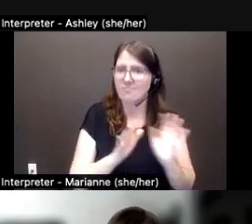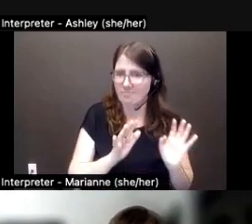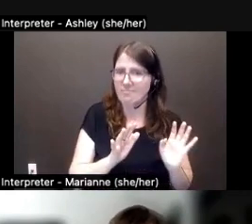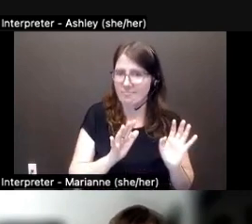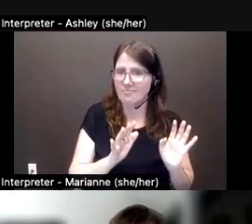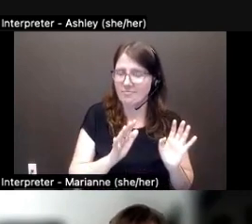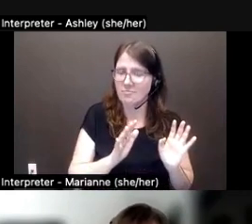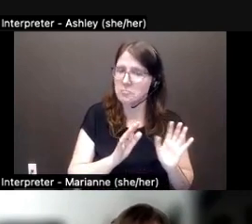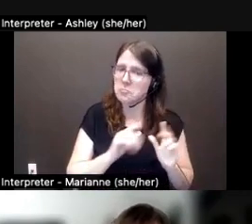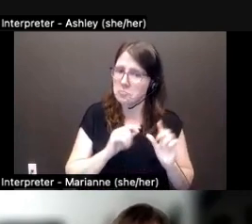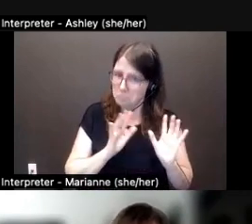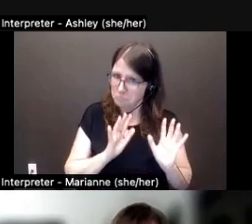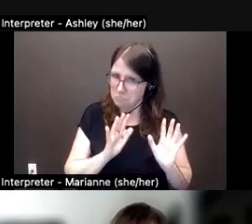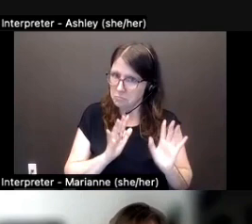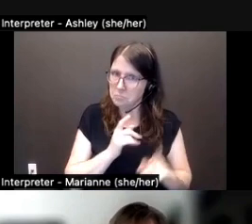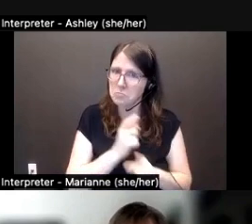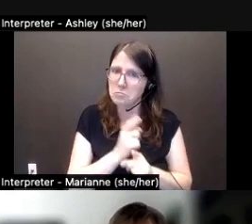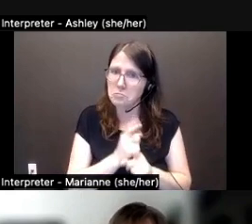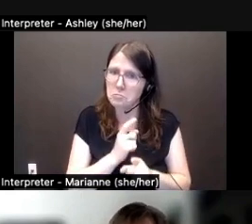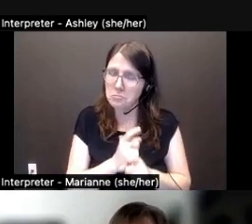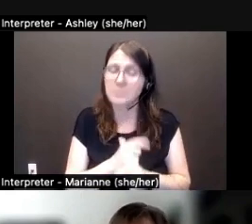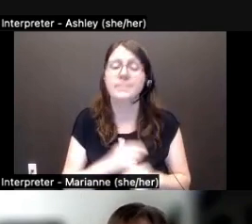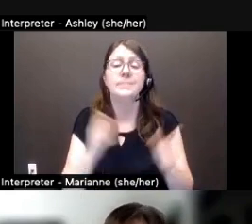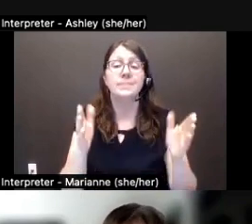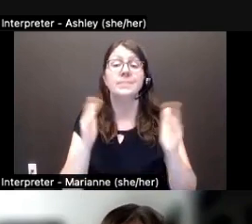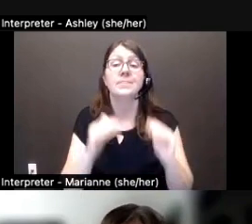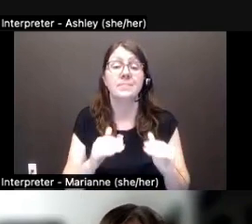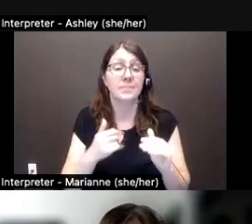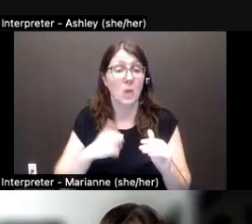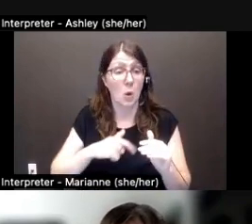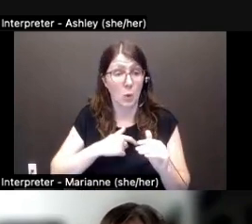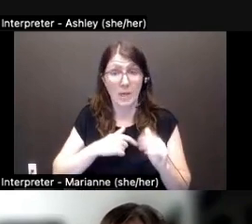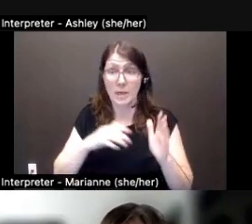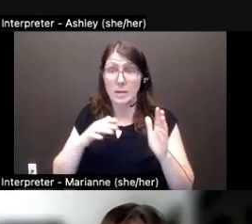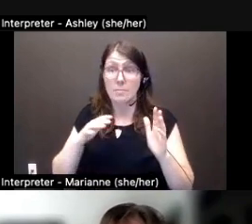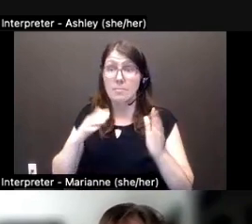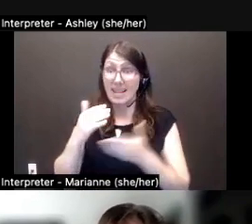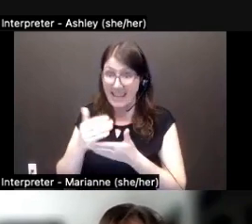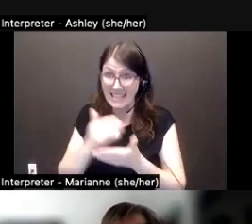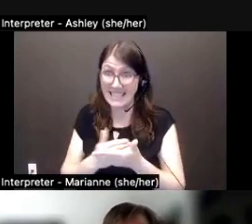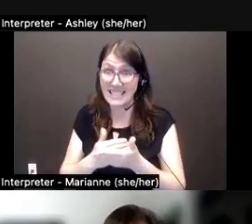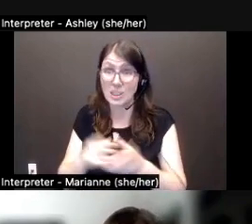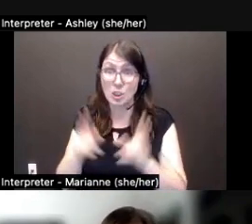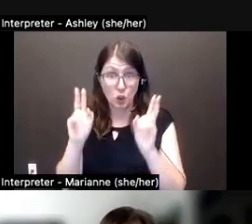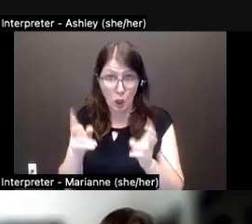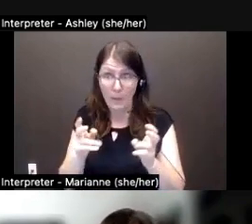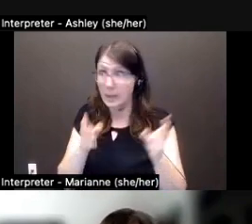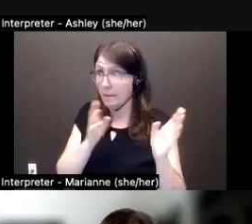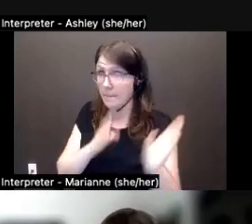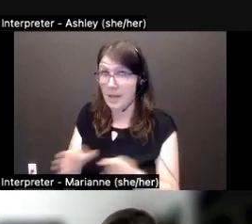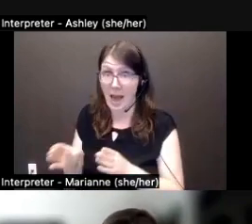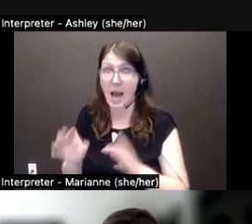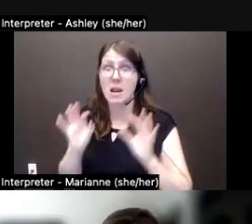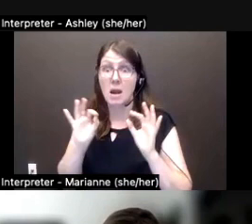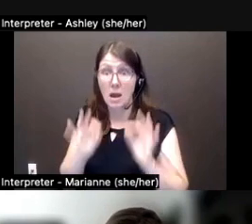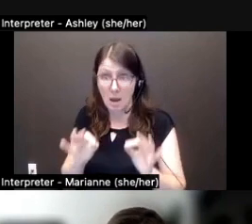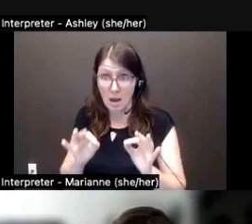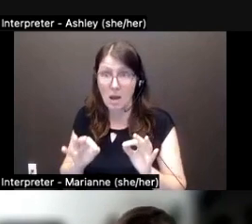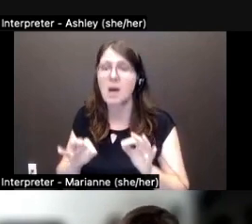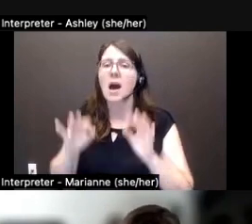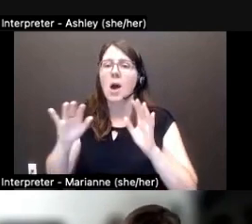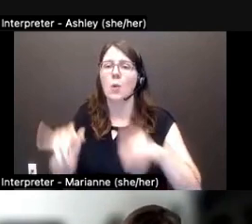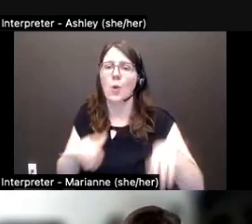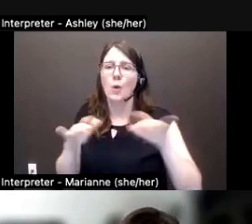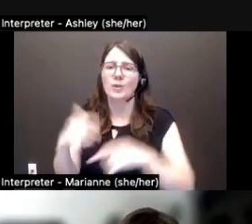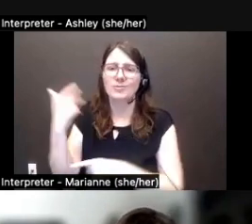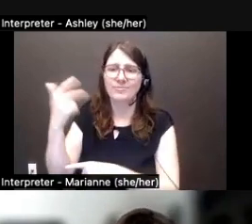Other step is to record the lesson and we view it together, we discuss it together, and then we say, should